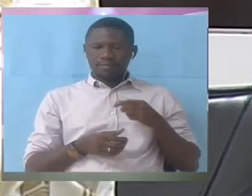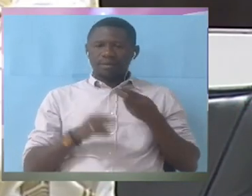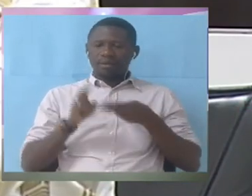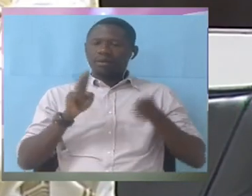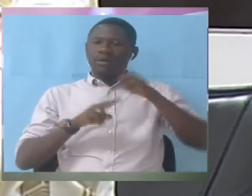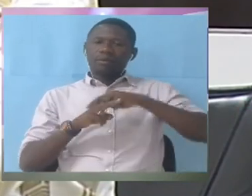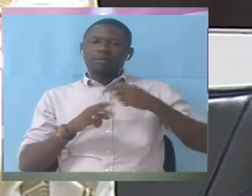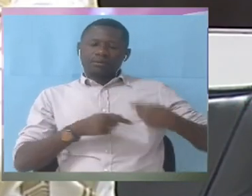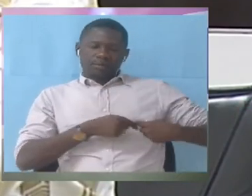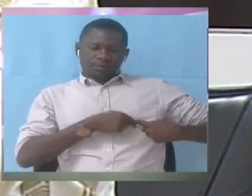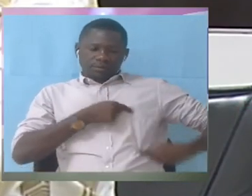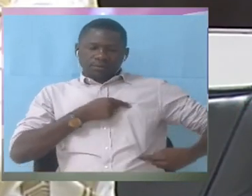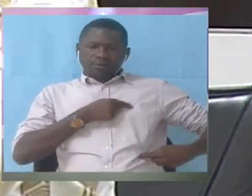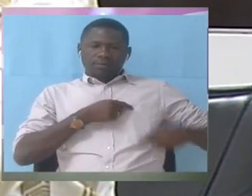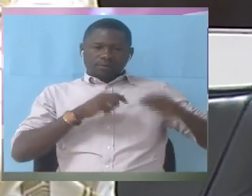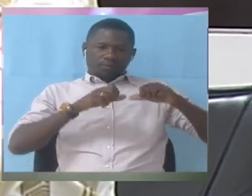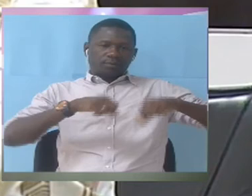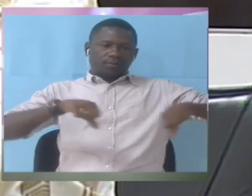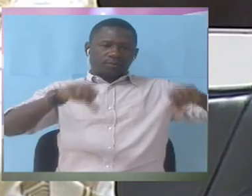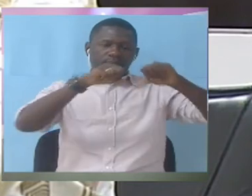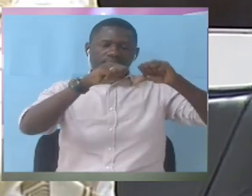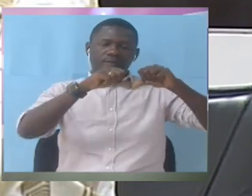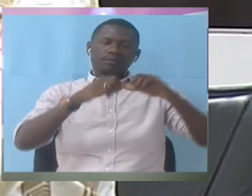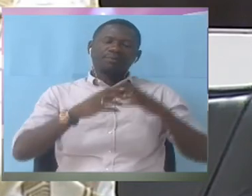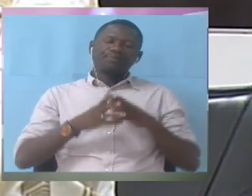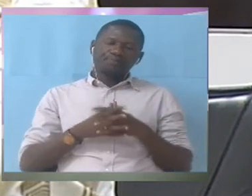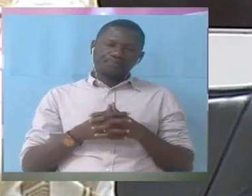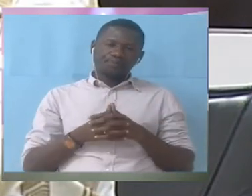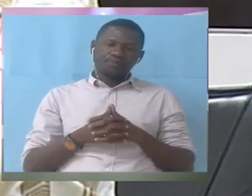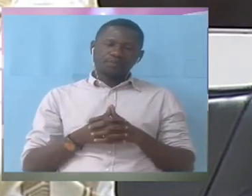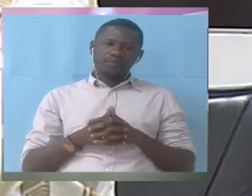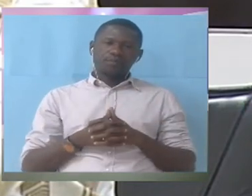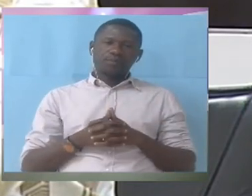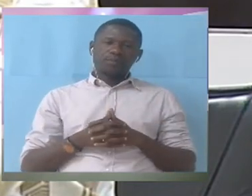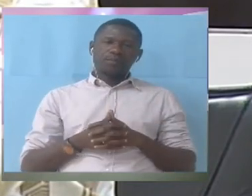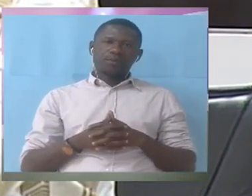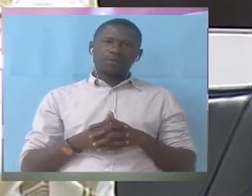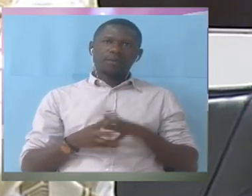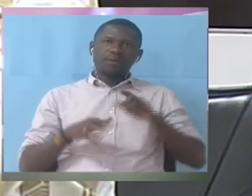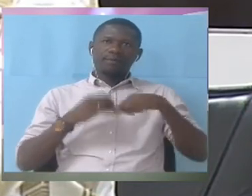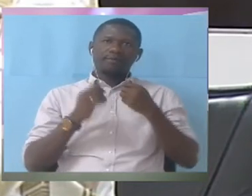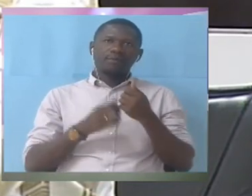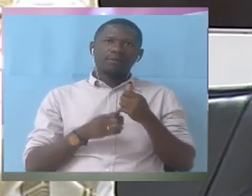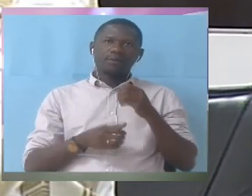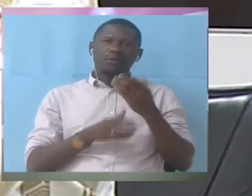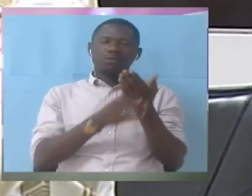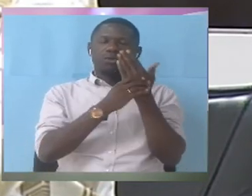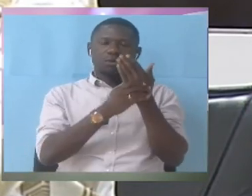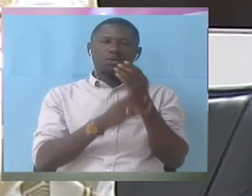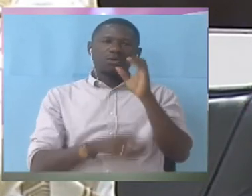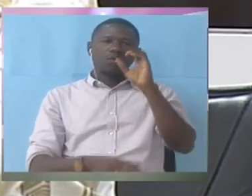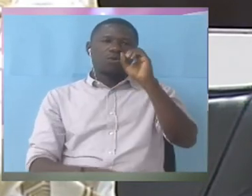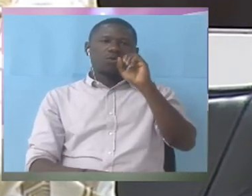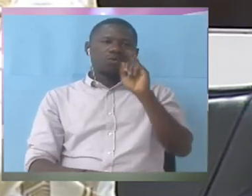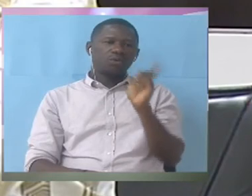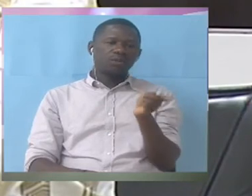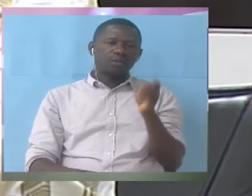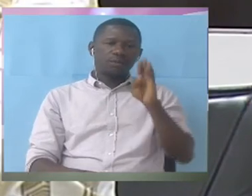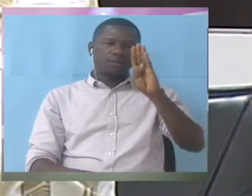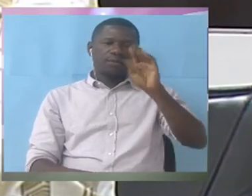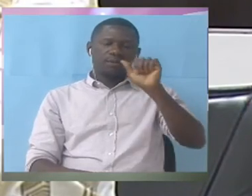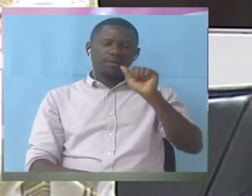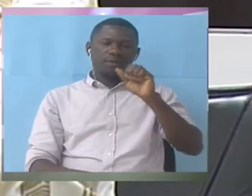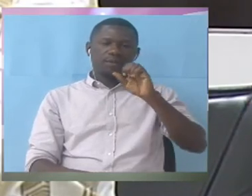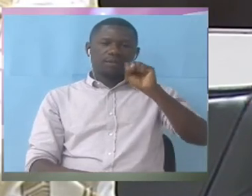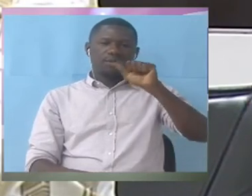nak ci la dem ci ba nga xamne fa lañu defé opérer. Then Dr. Ogba Selassie. Dr. Ogba Selassie came to